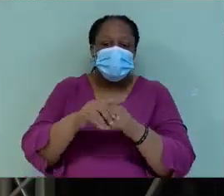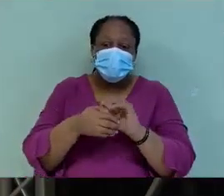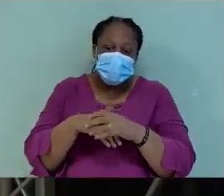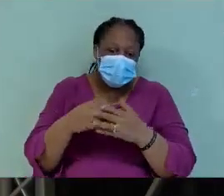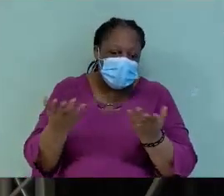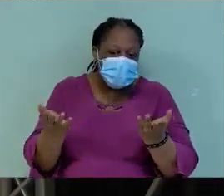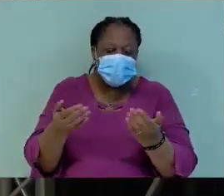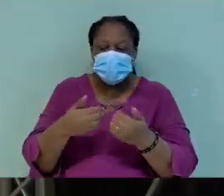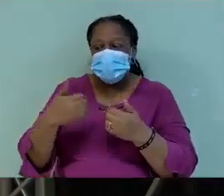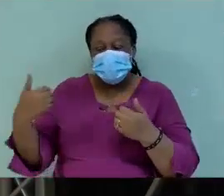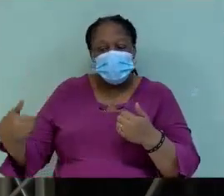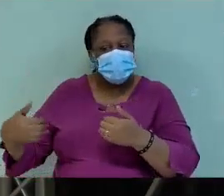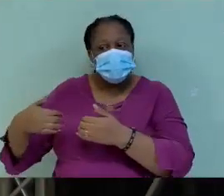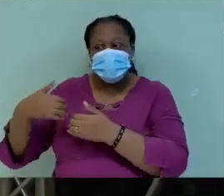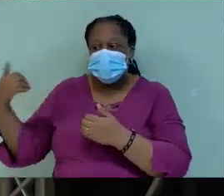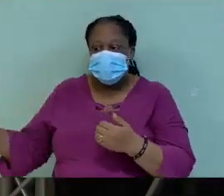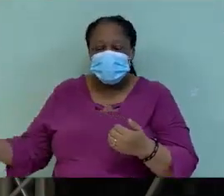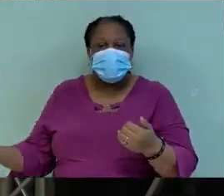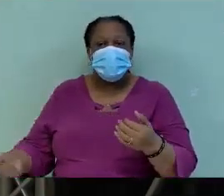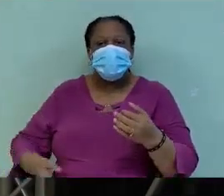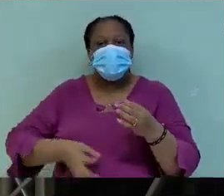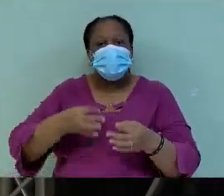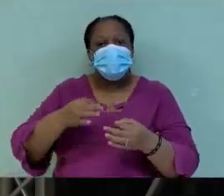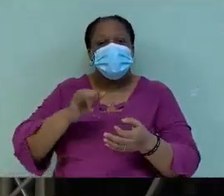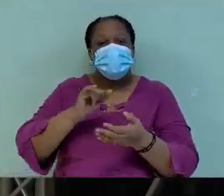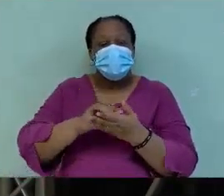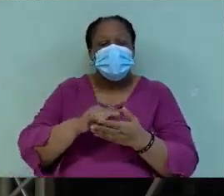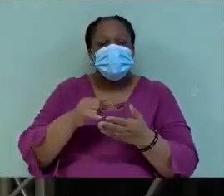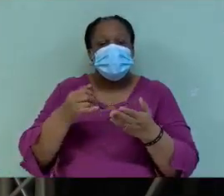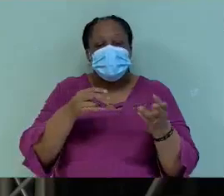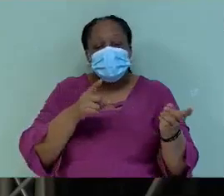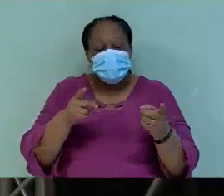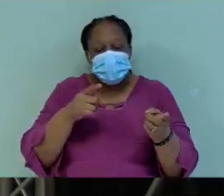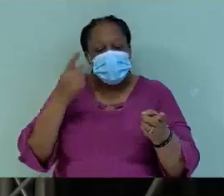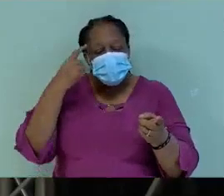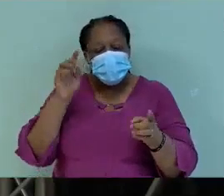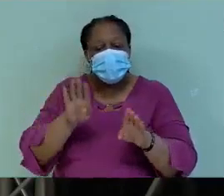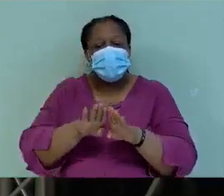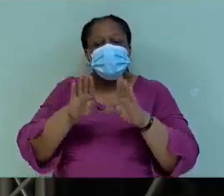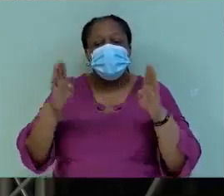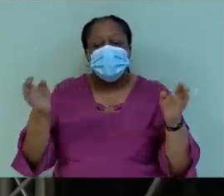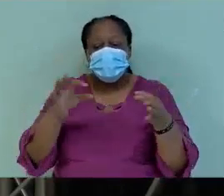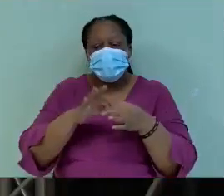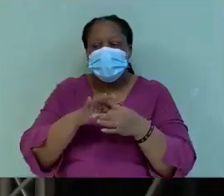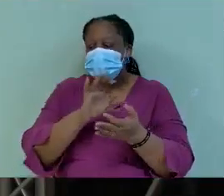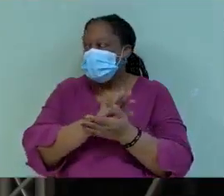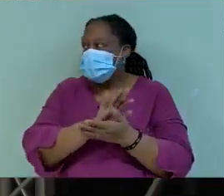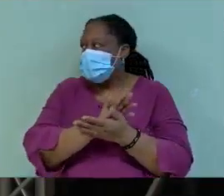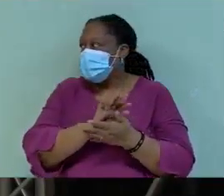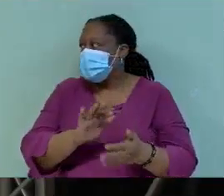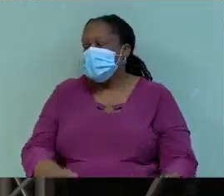distancing? Is there anything like that being done to prepare for the opening of schools?